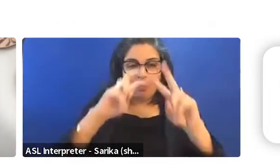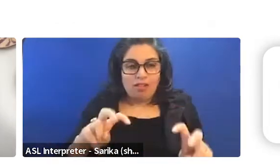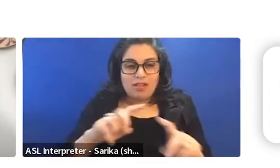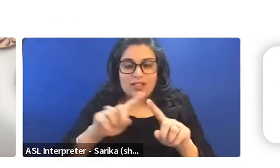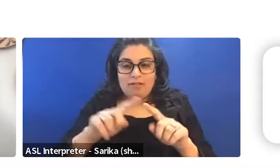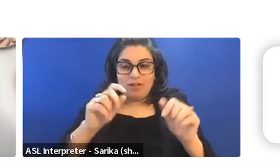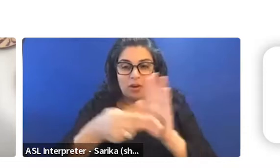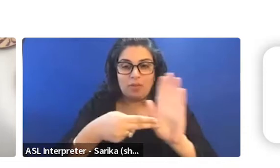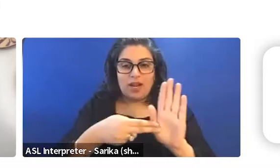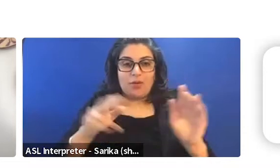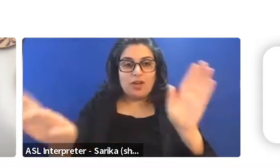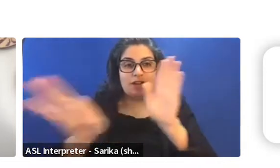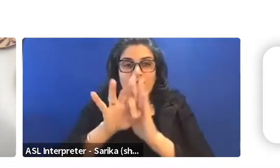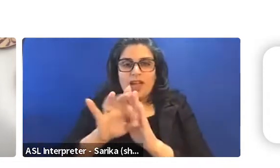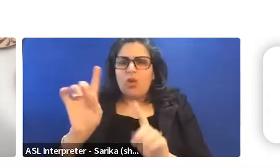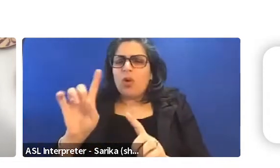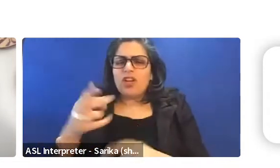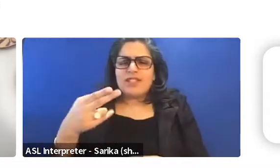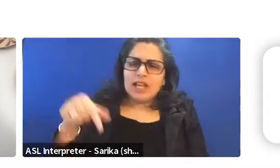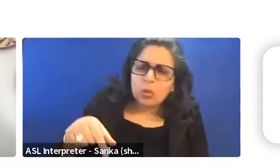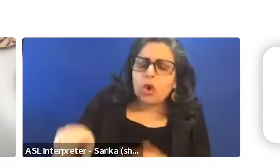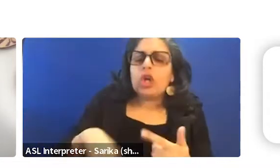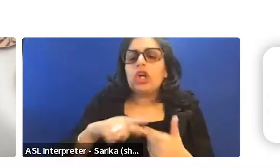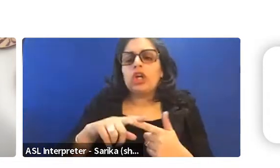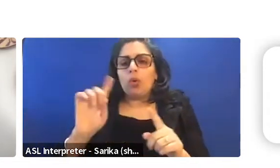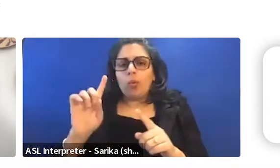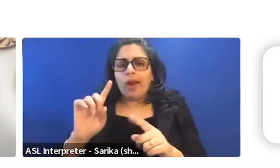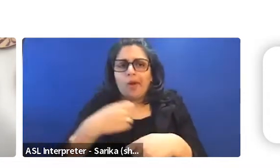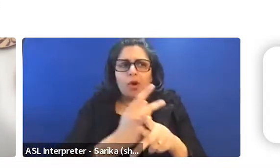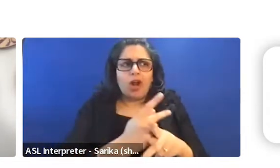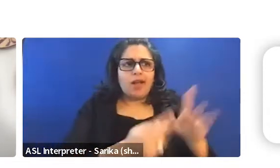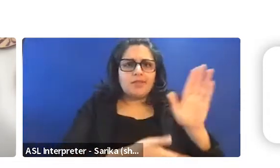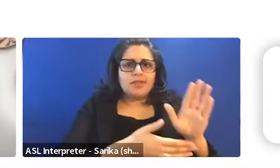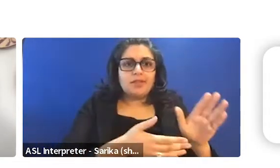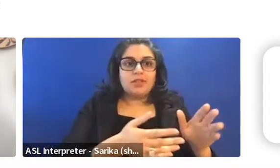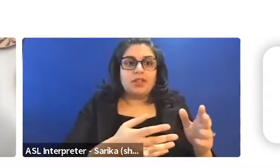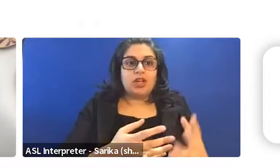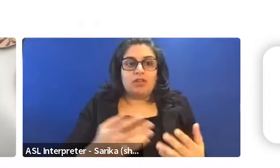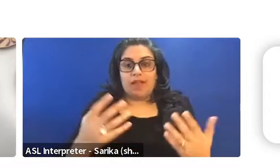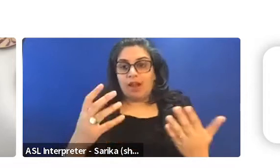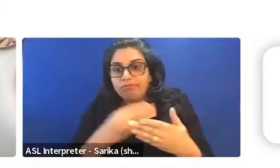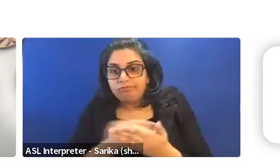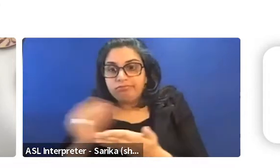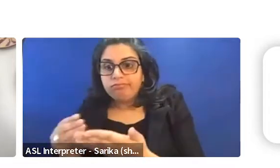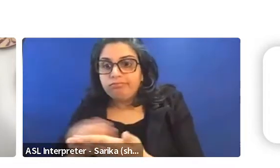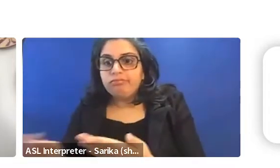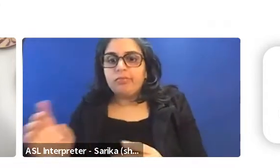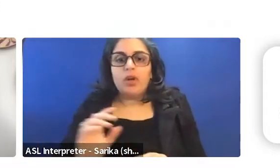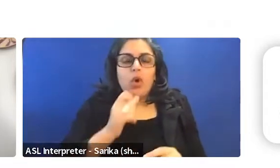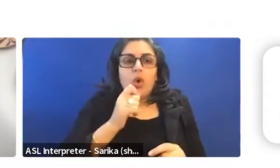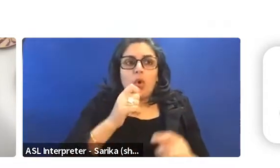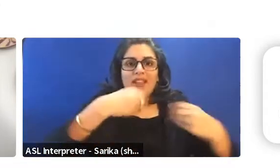their locations, where are their headquarters, where is most of their products being consumed, who are the people that they're